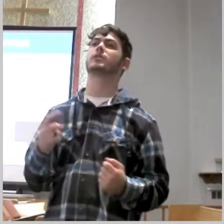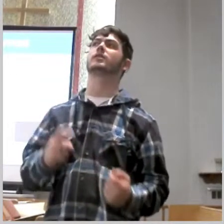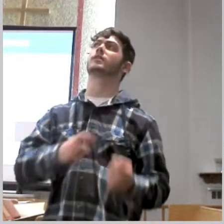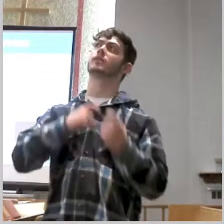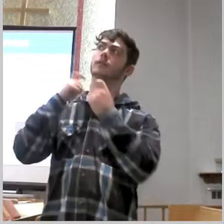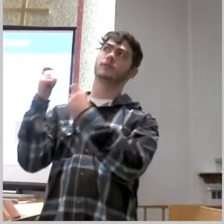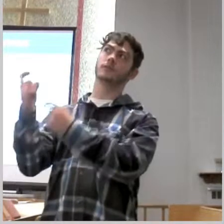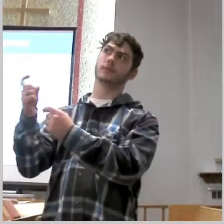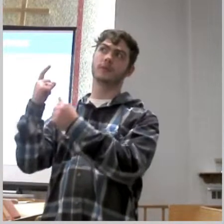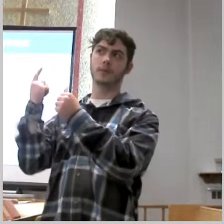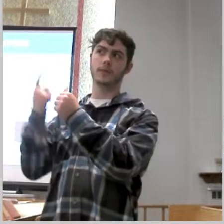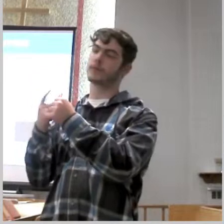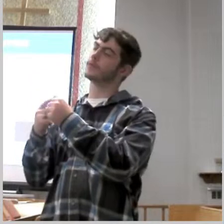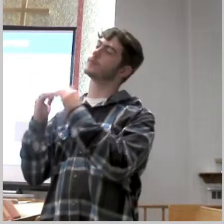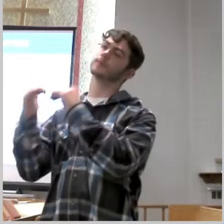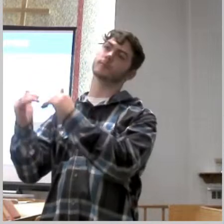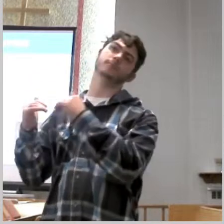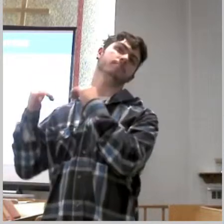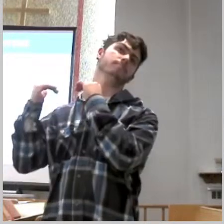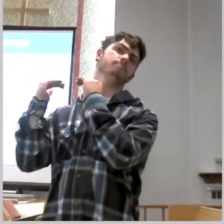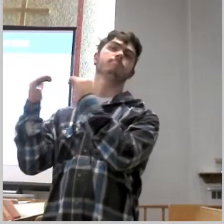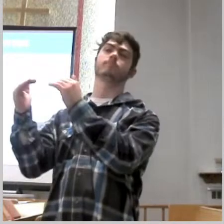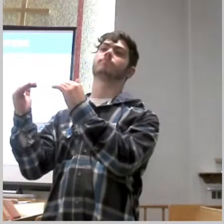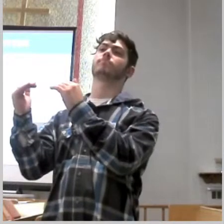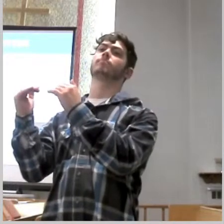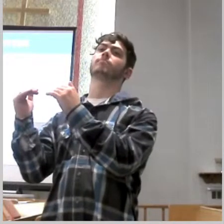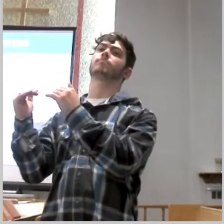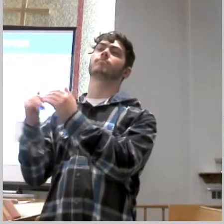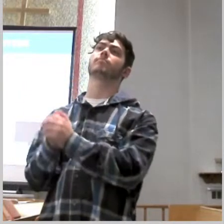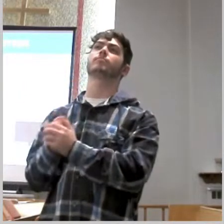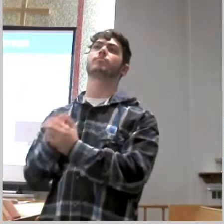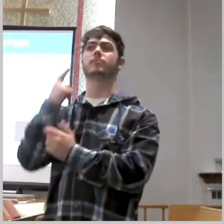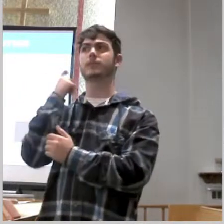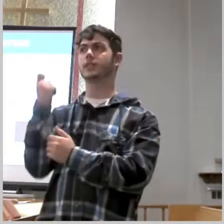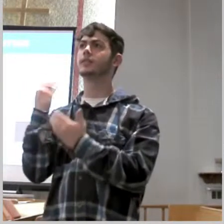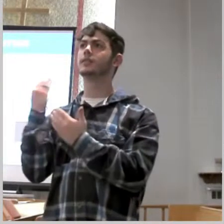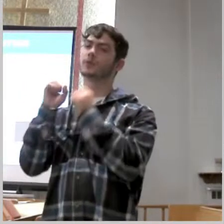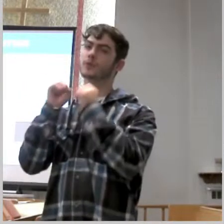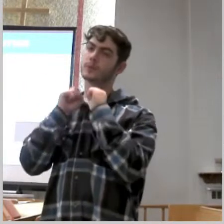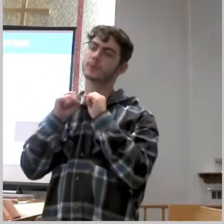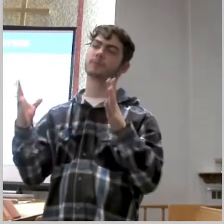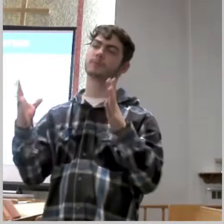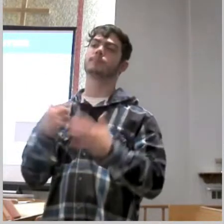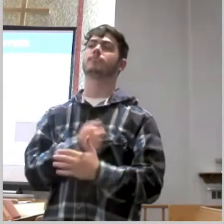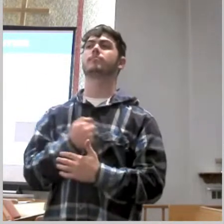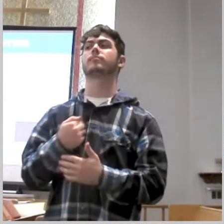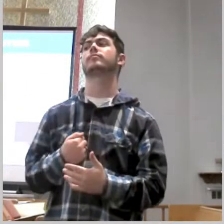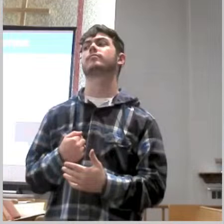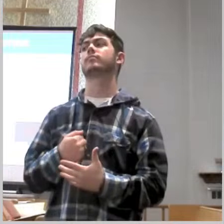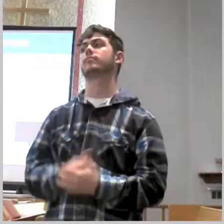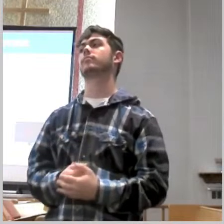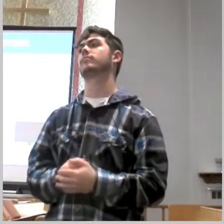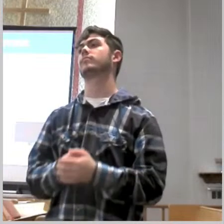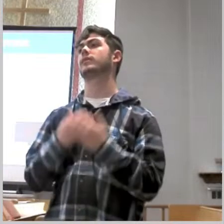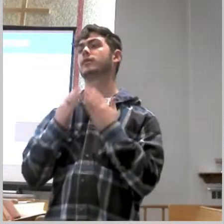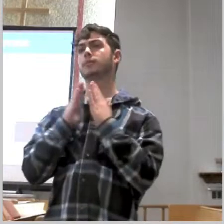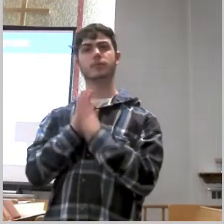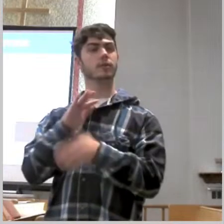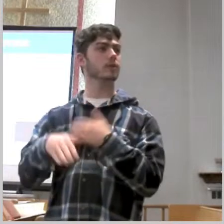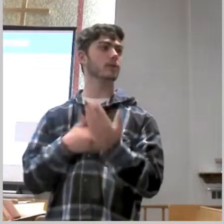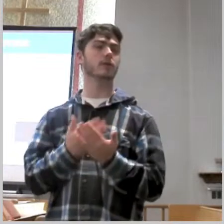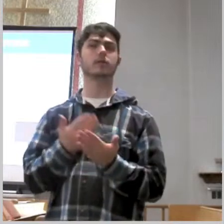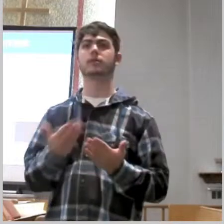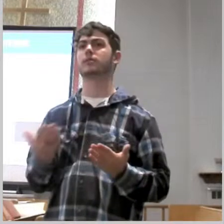fruits, Father, the first fruits that you have blessed us with. We thank you, pray all these things